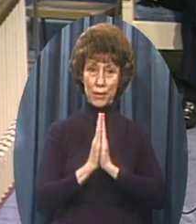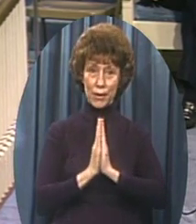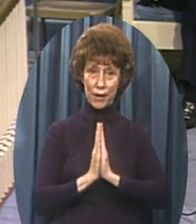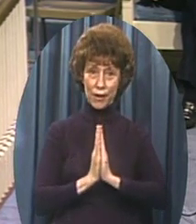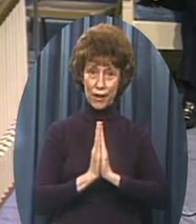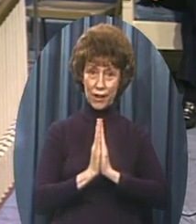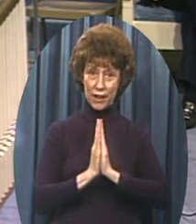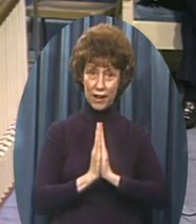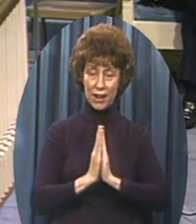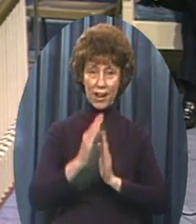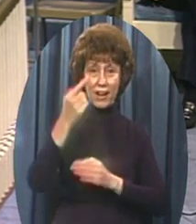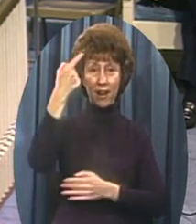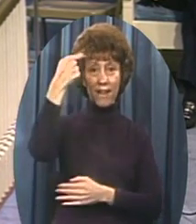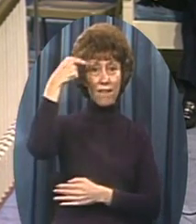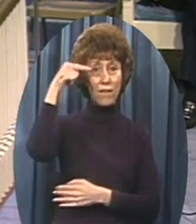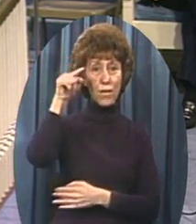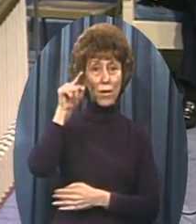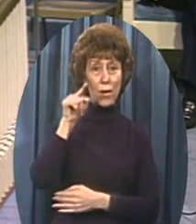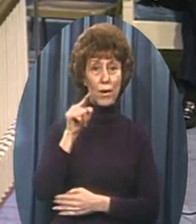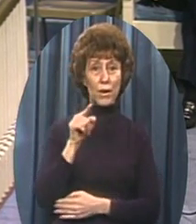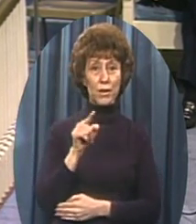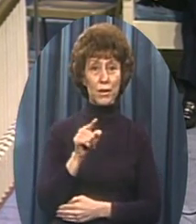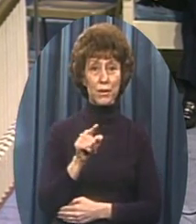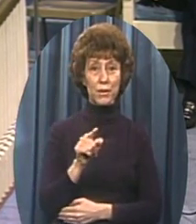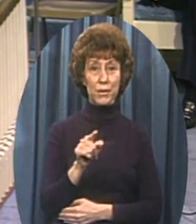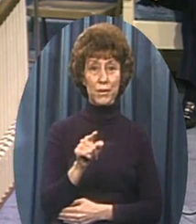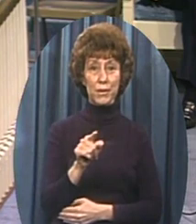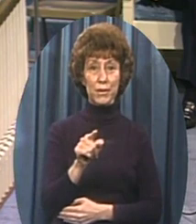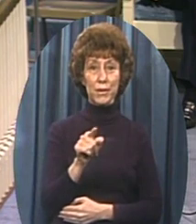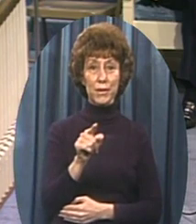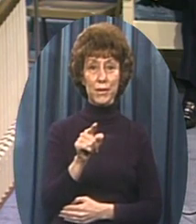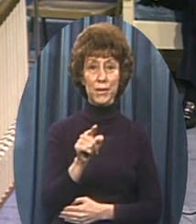praying for you.